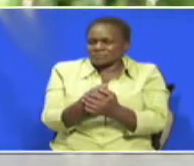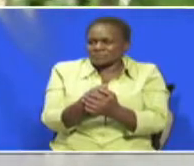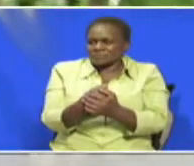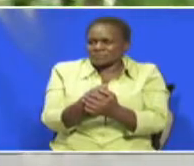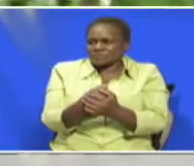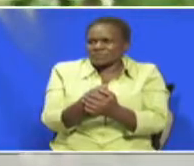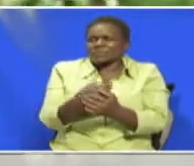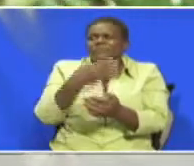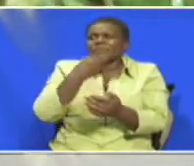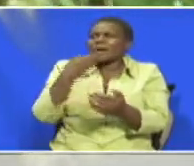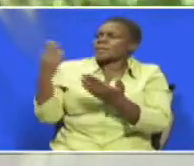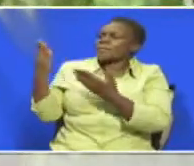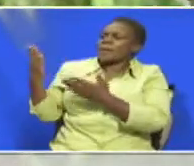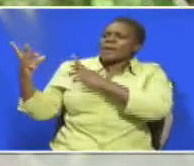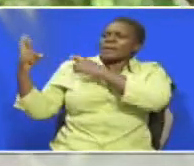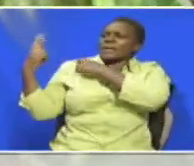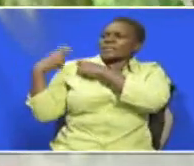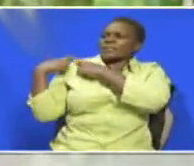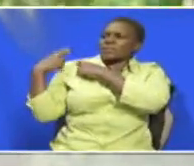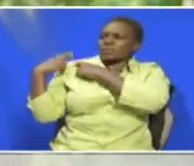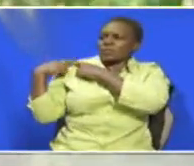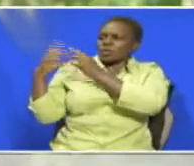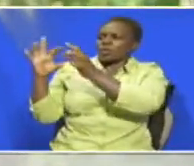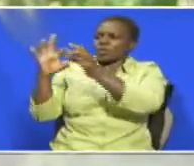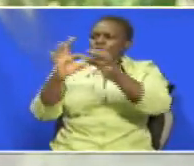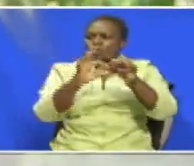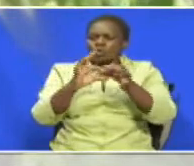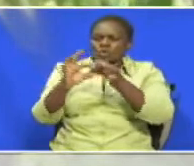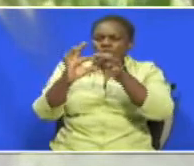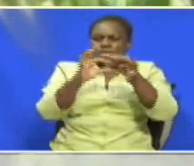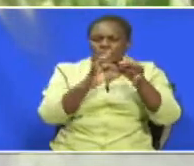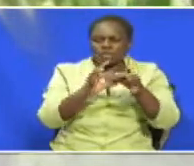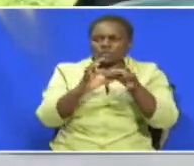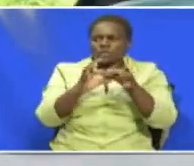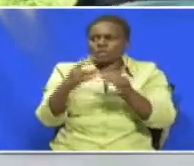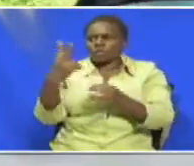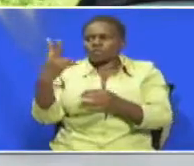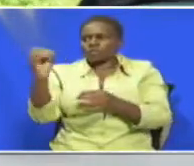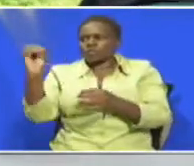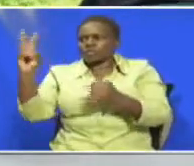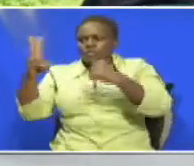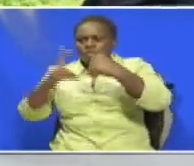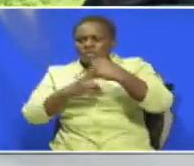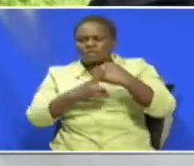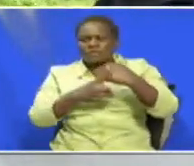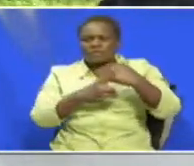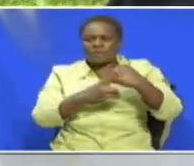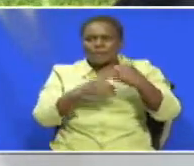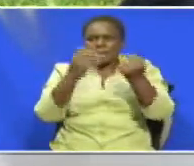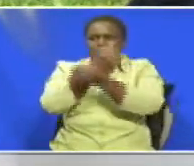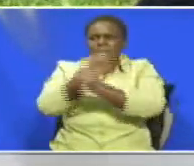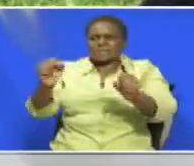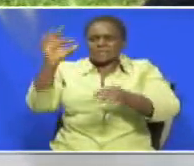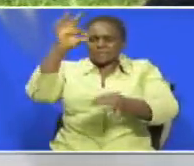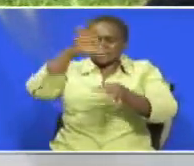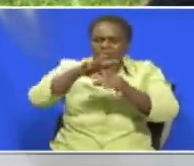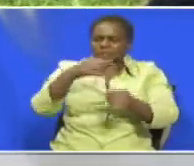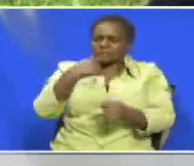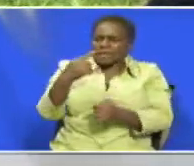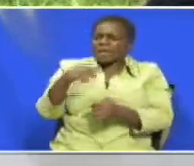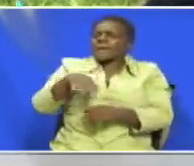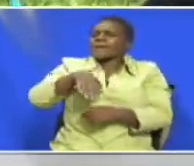Carol Omondi, who was in charge of coordination and liaison during the 2007 presidential election,